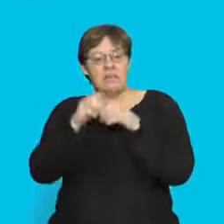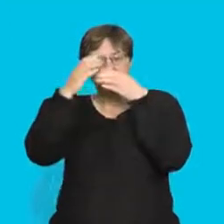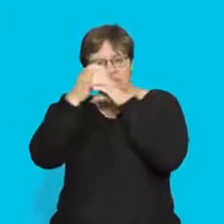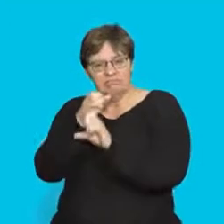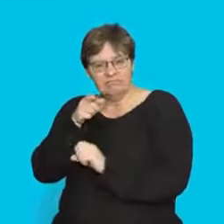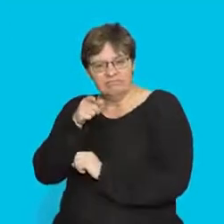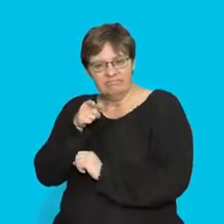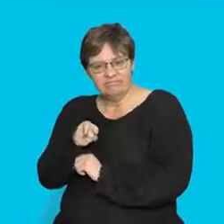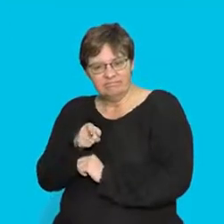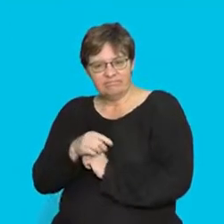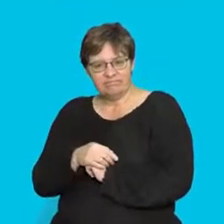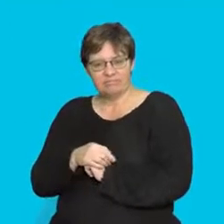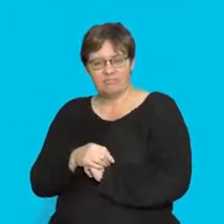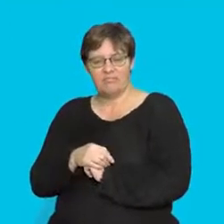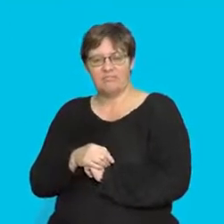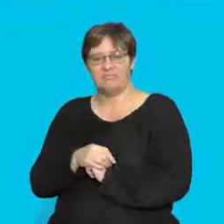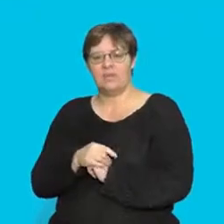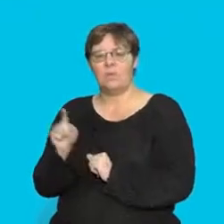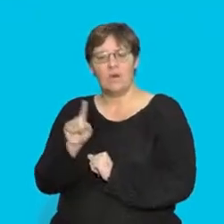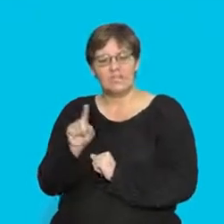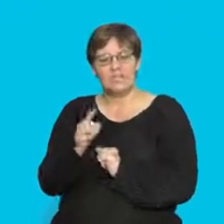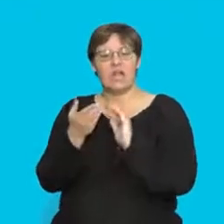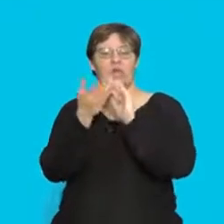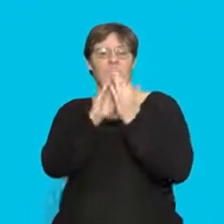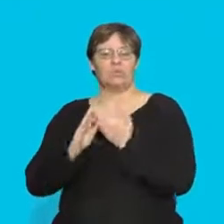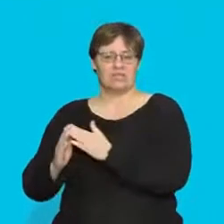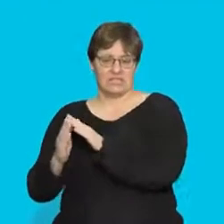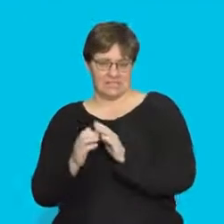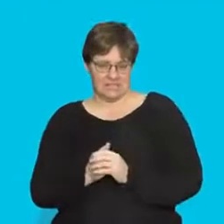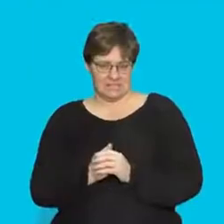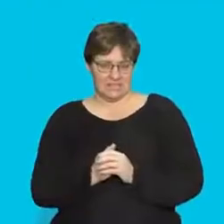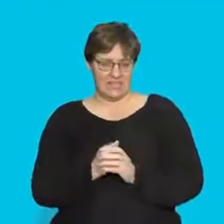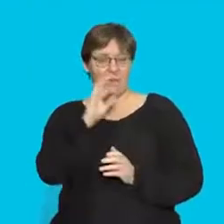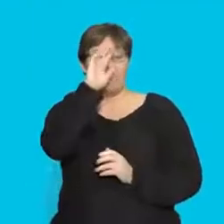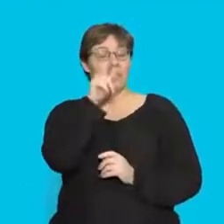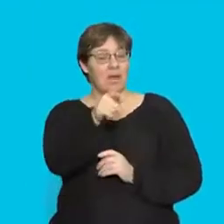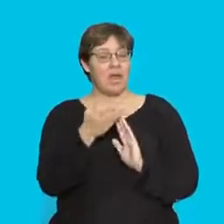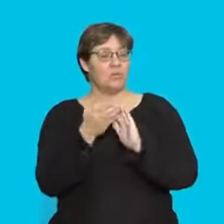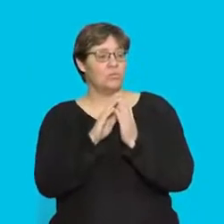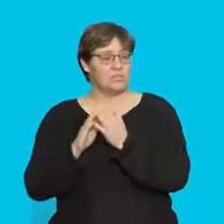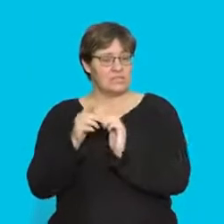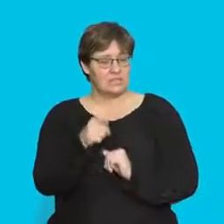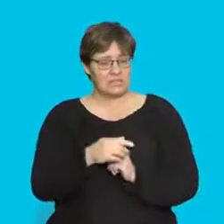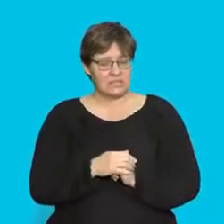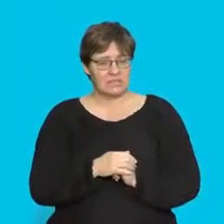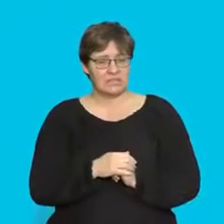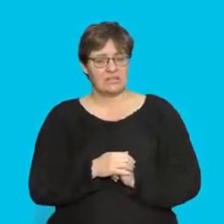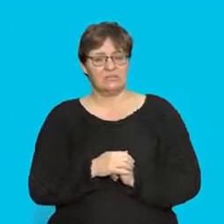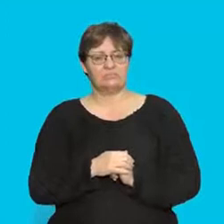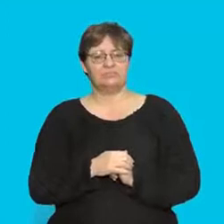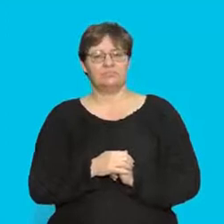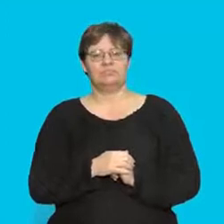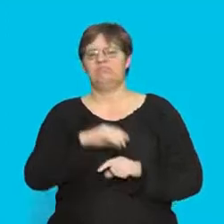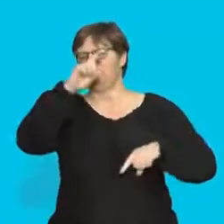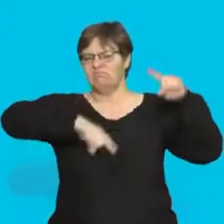also in this particular lesson on communities. Remember that communities were a